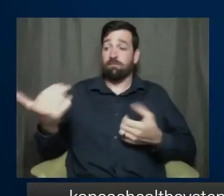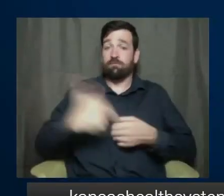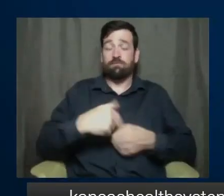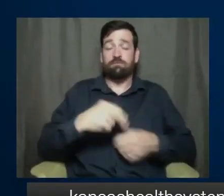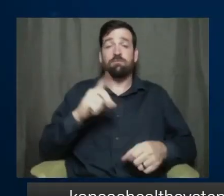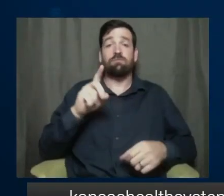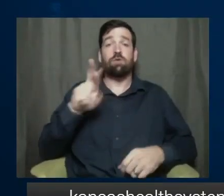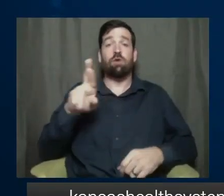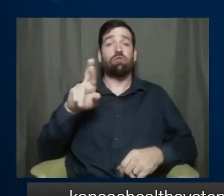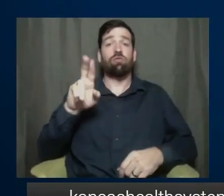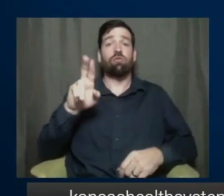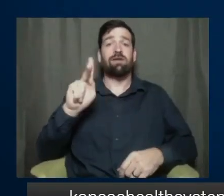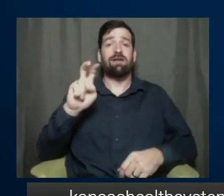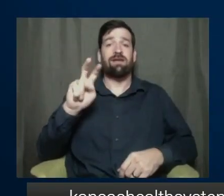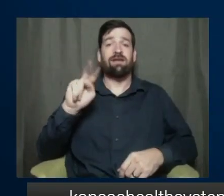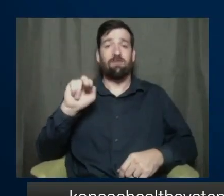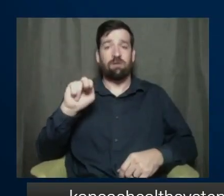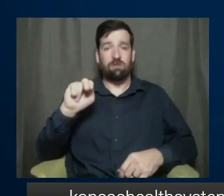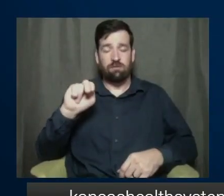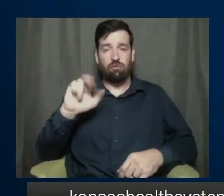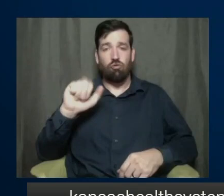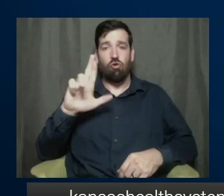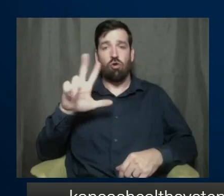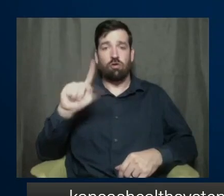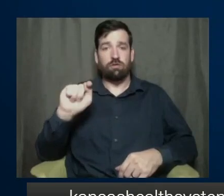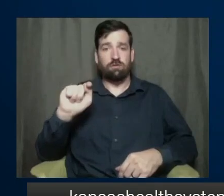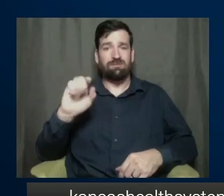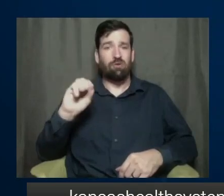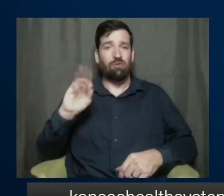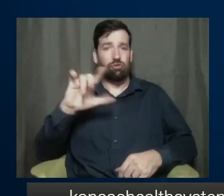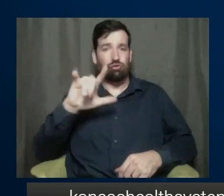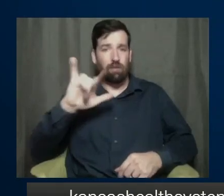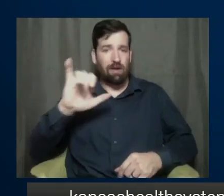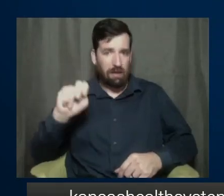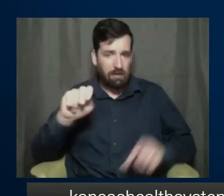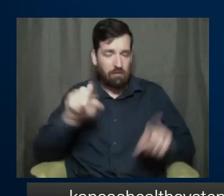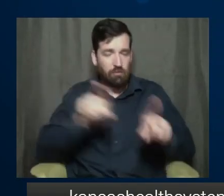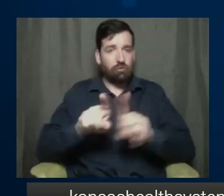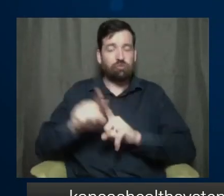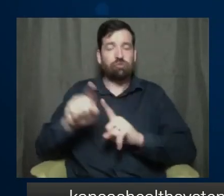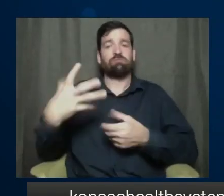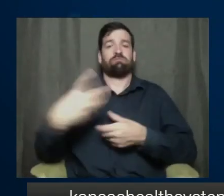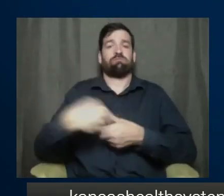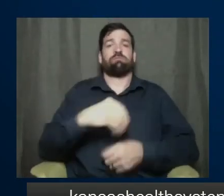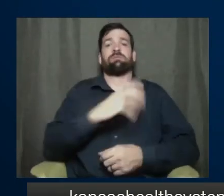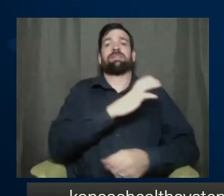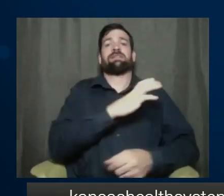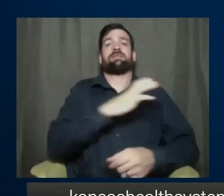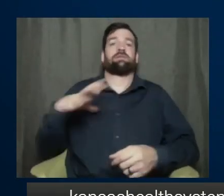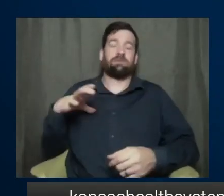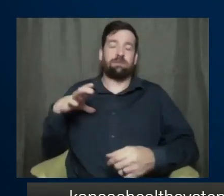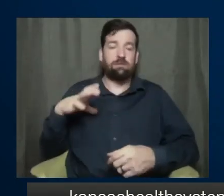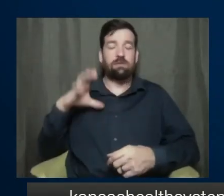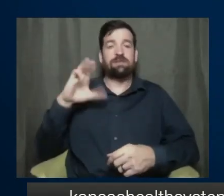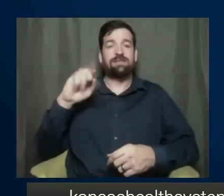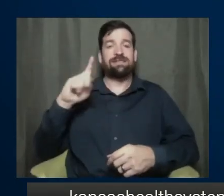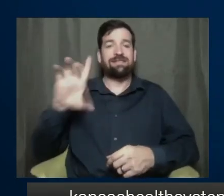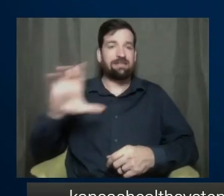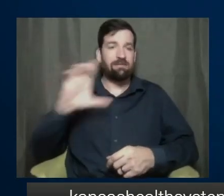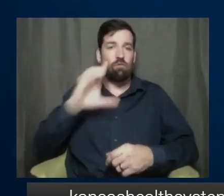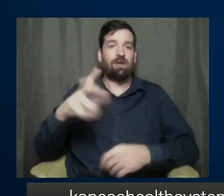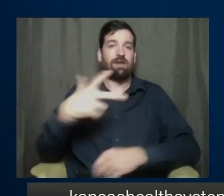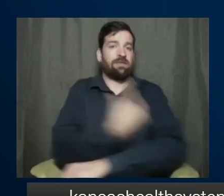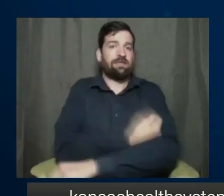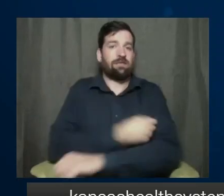an obstetrician and gynecologist here at the health system, who's also a member of the CDC's Advisory Committee on Immunization Practices. Also,